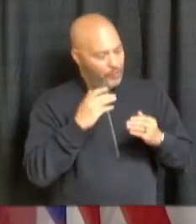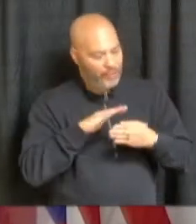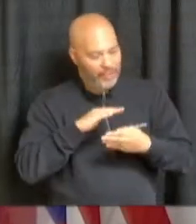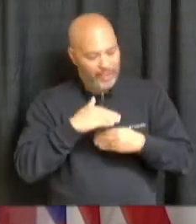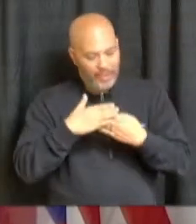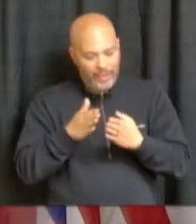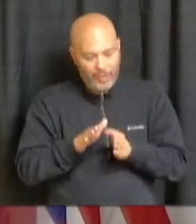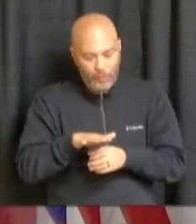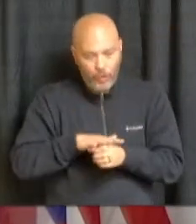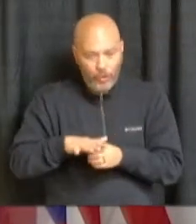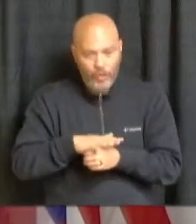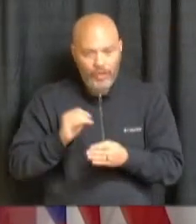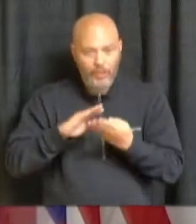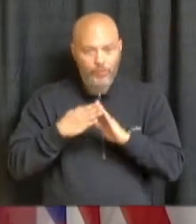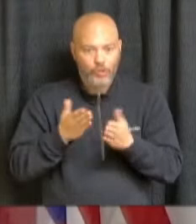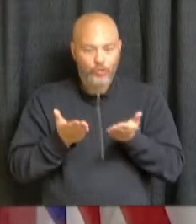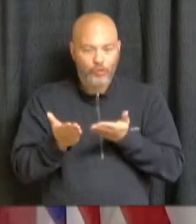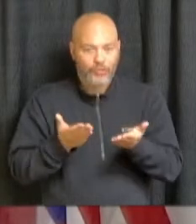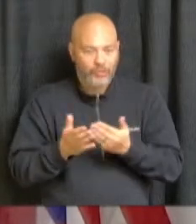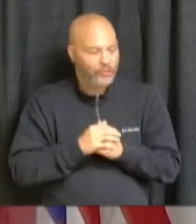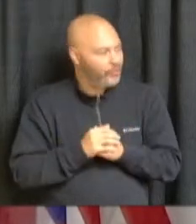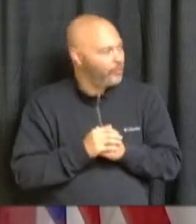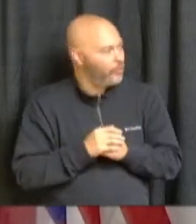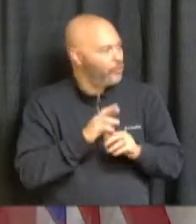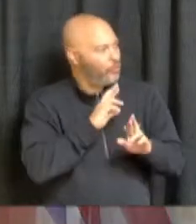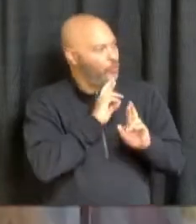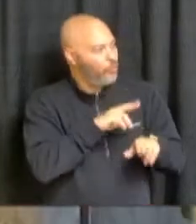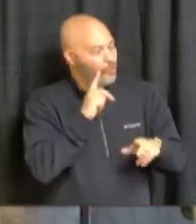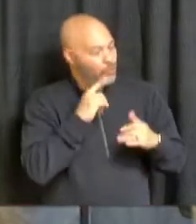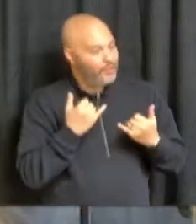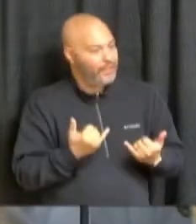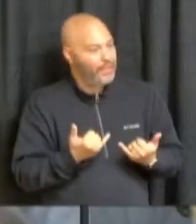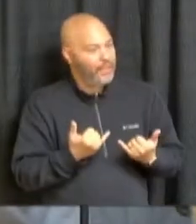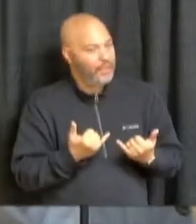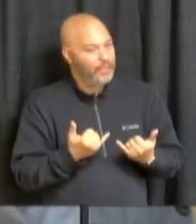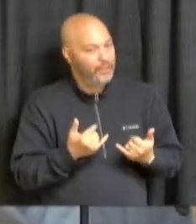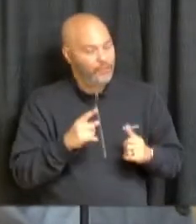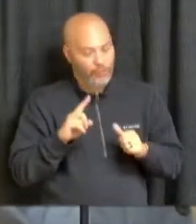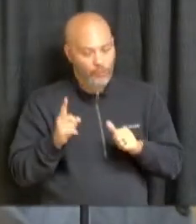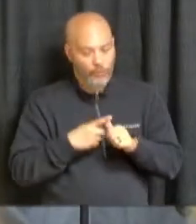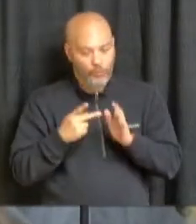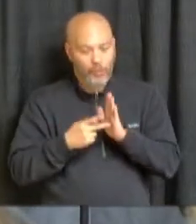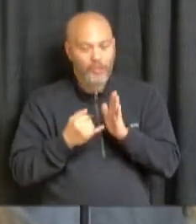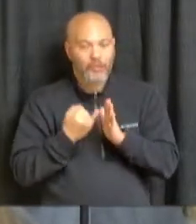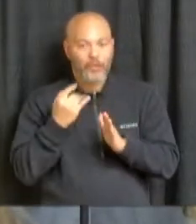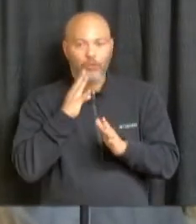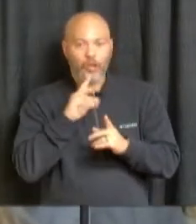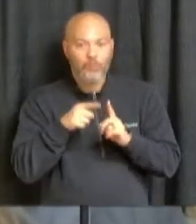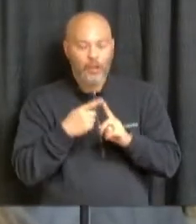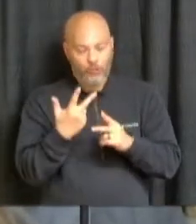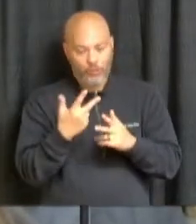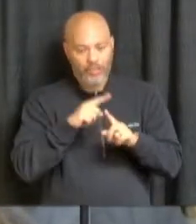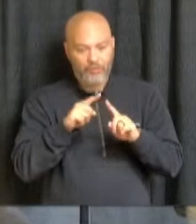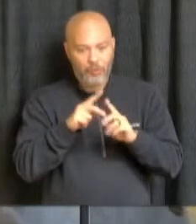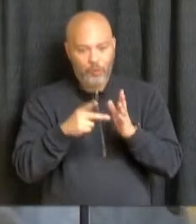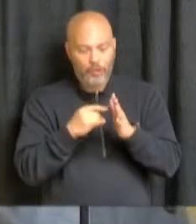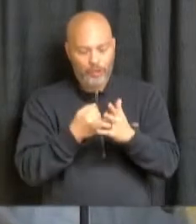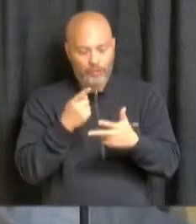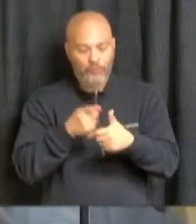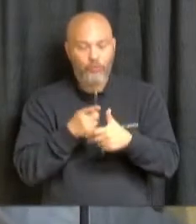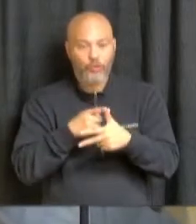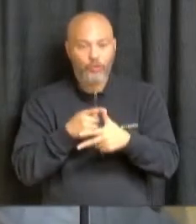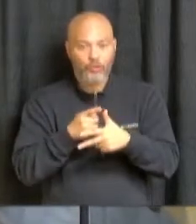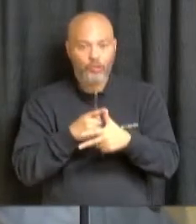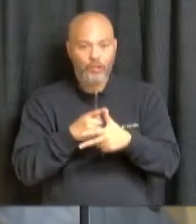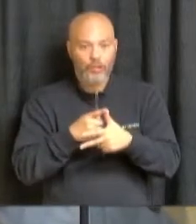and Community Services. The report for today. The first project, I'm going to talk about 3. The first one is